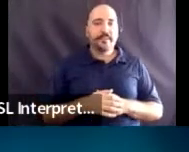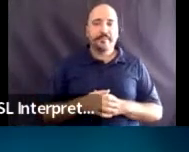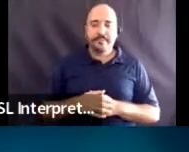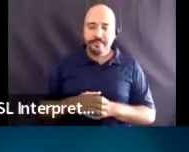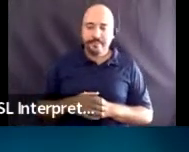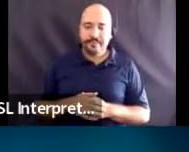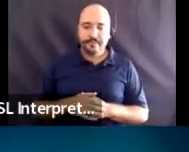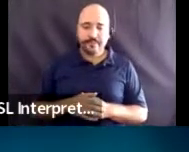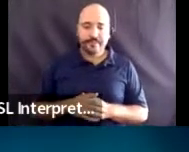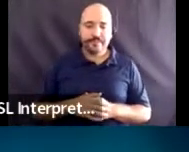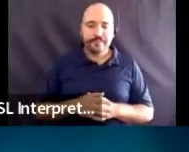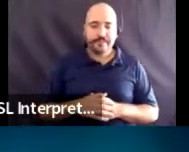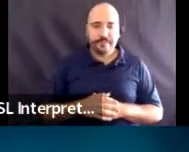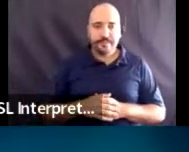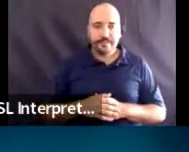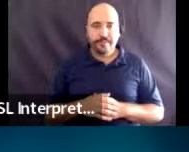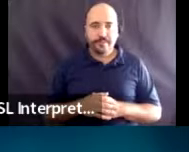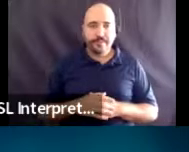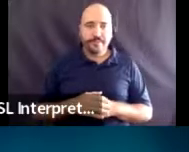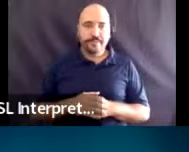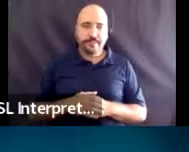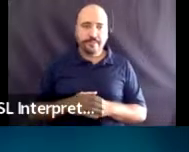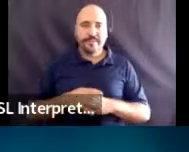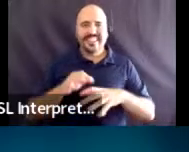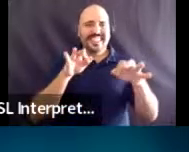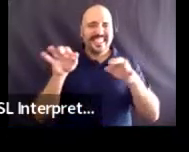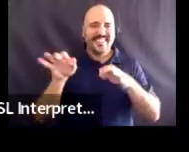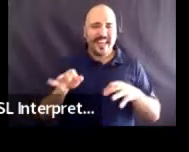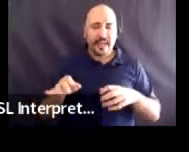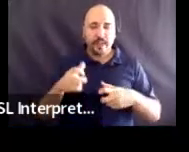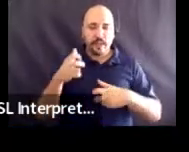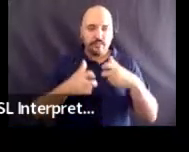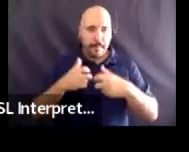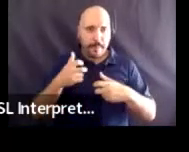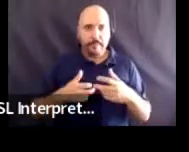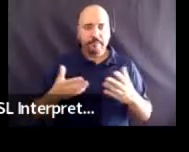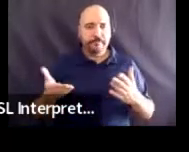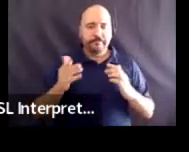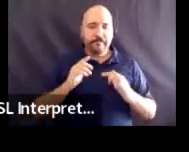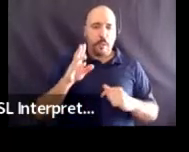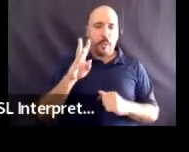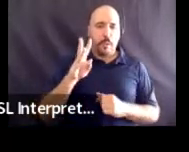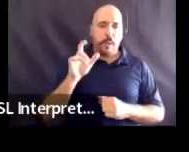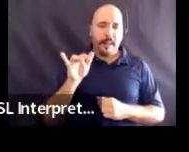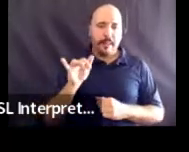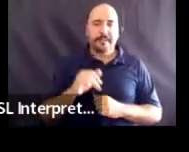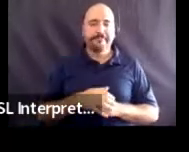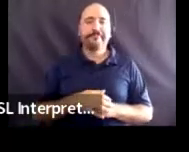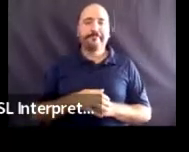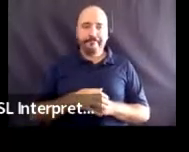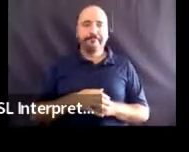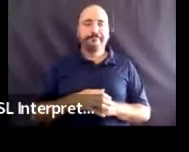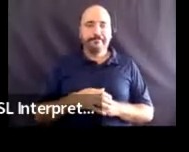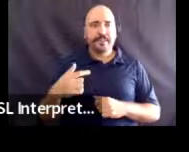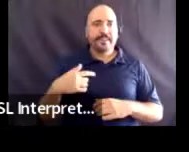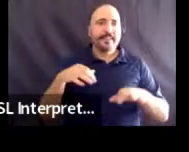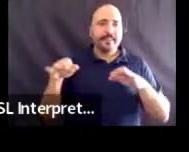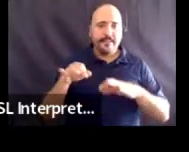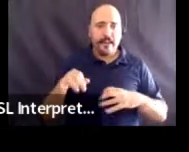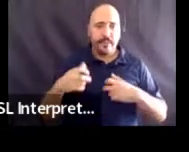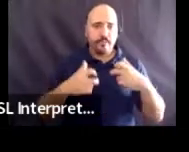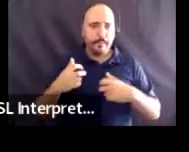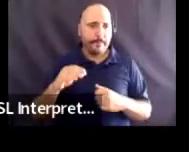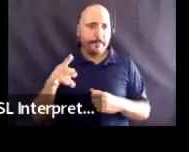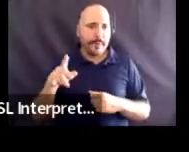All righty. All right. So defining the problem, when it comes to maps, what exactly is the problem that we're trying to solve, right? What